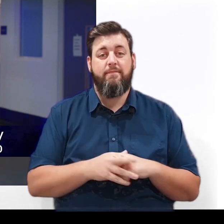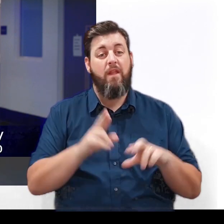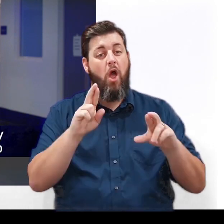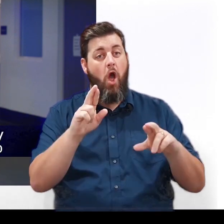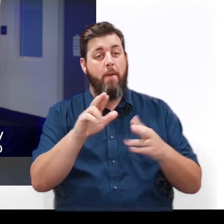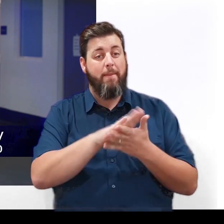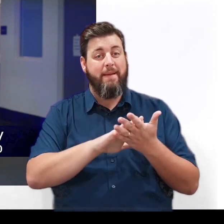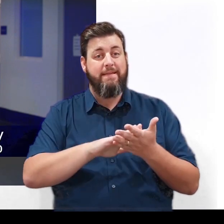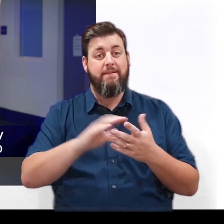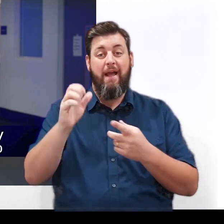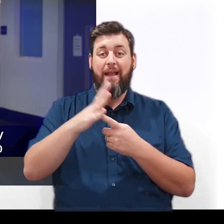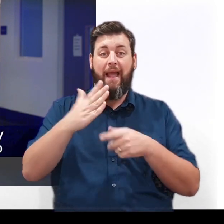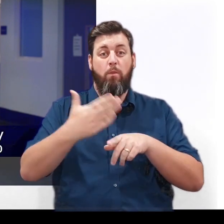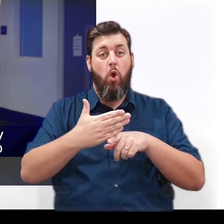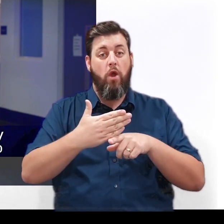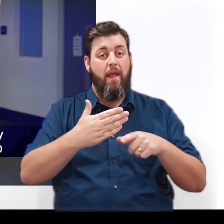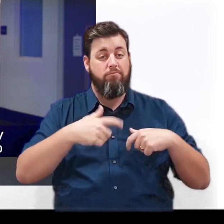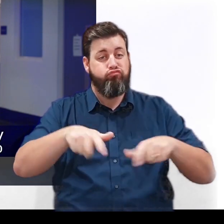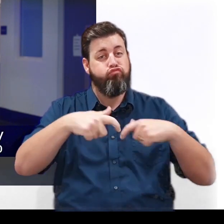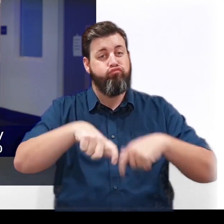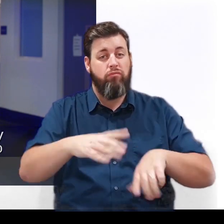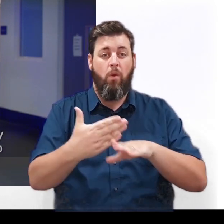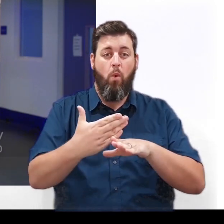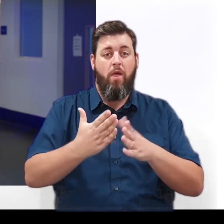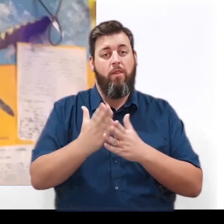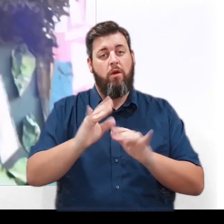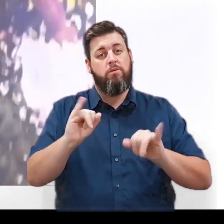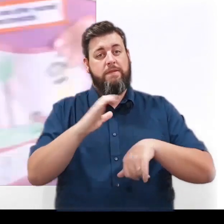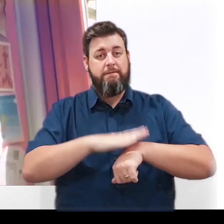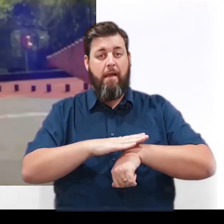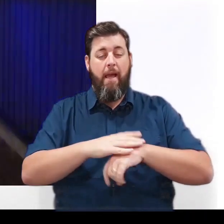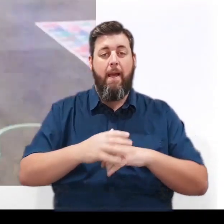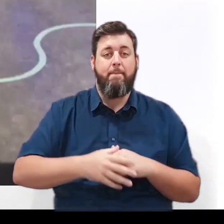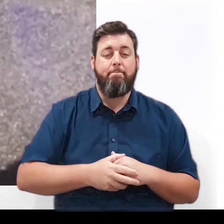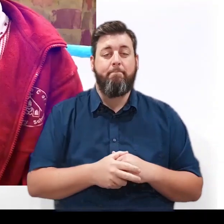is the key workers working together to get us through these hard times.